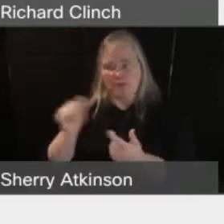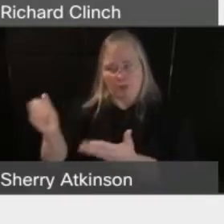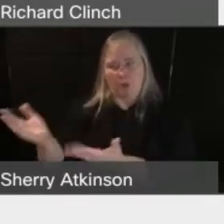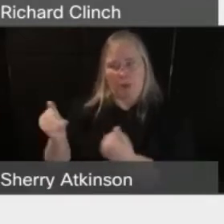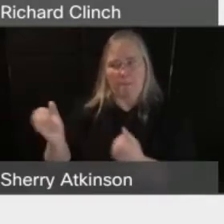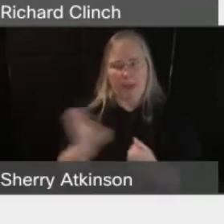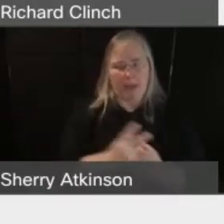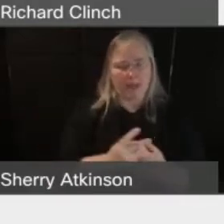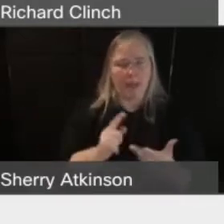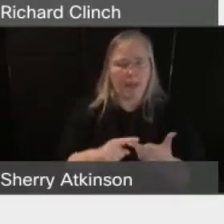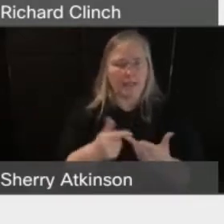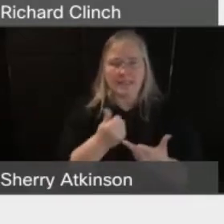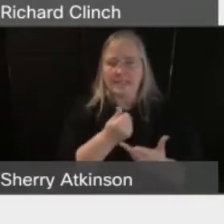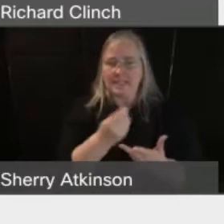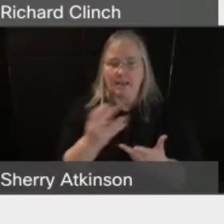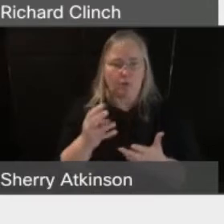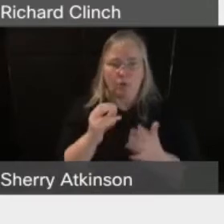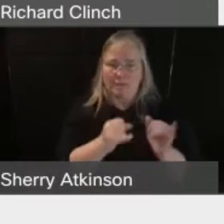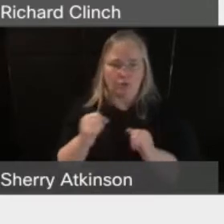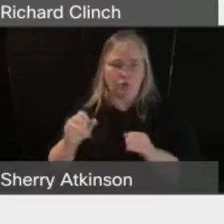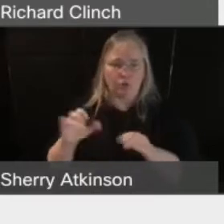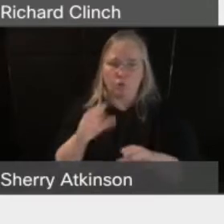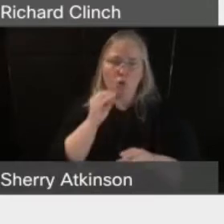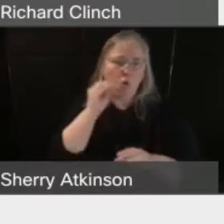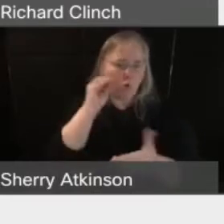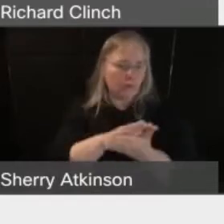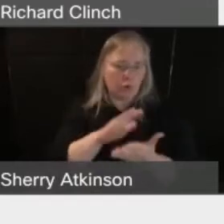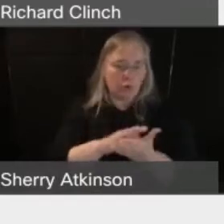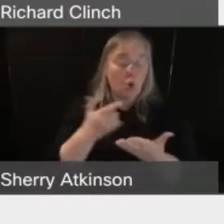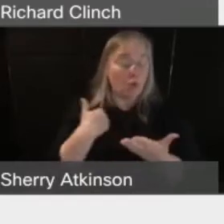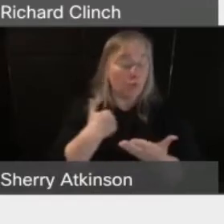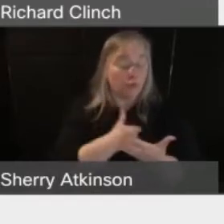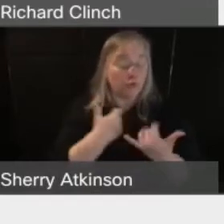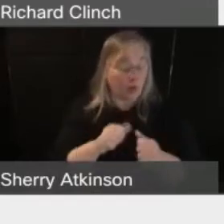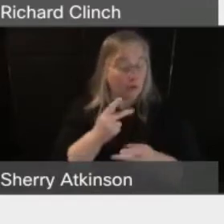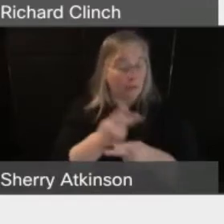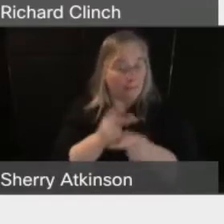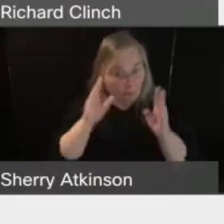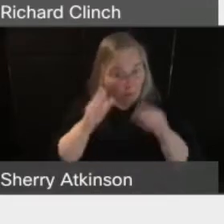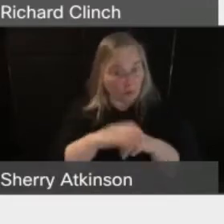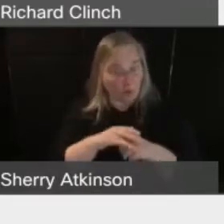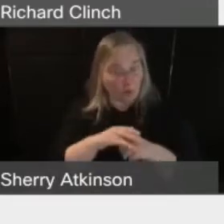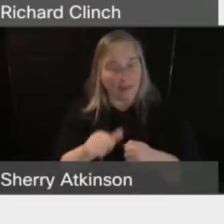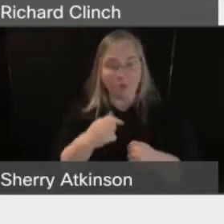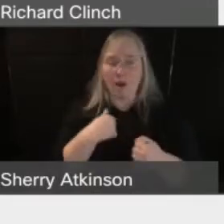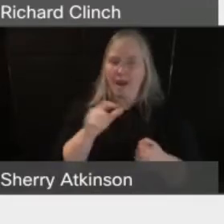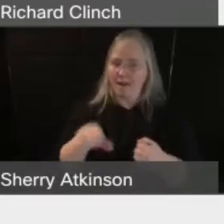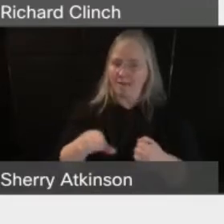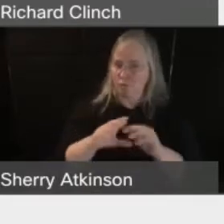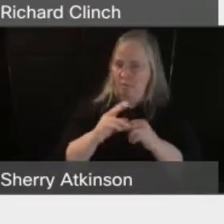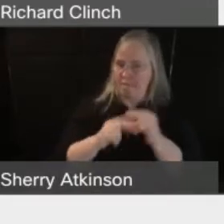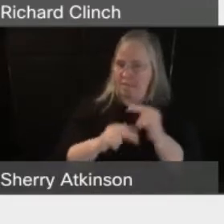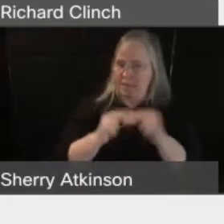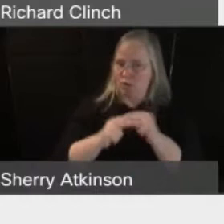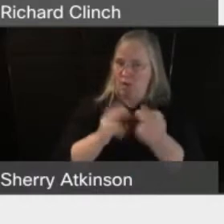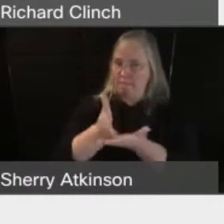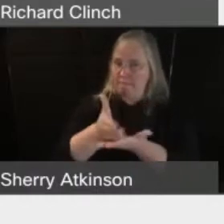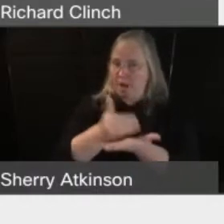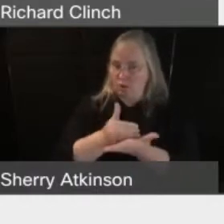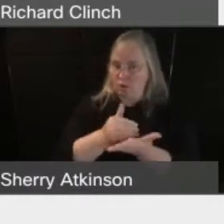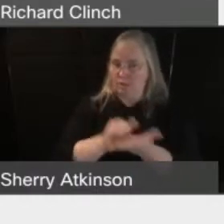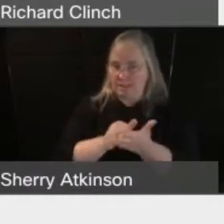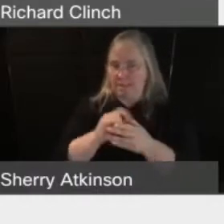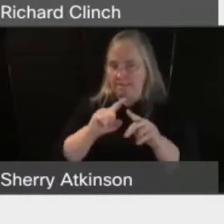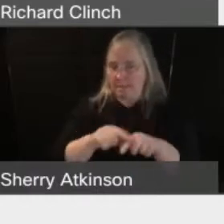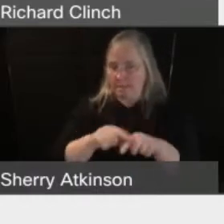done homeschooling, and we try to keep our focus on that. So I have to build a budget that is based on the fact